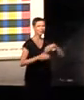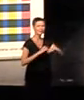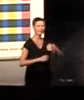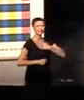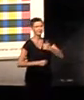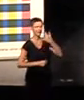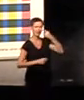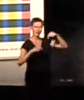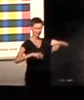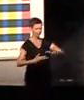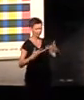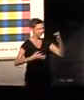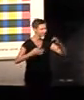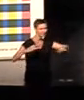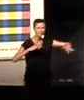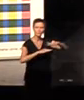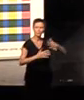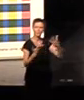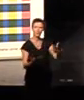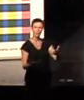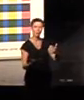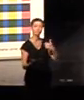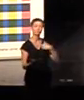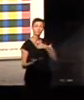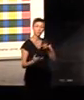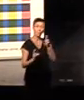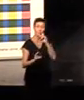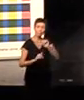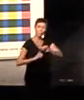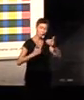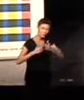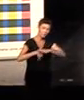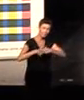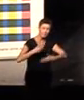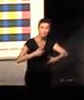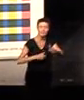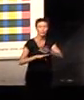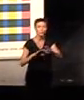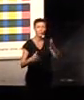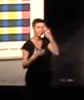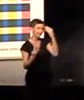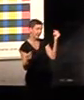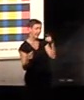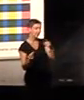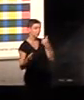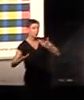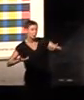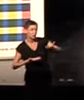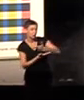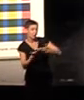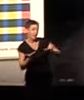populism we wish you en and reaching experience and please don't forget to share your